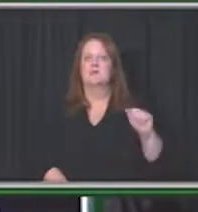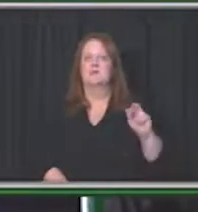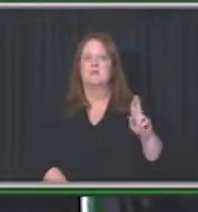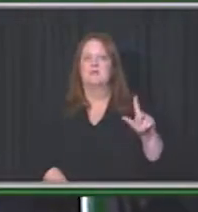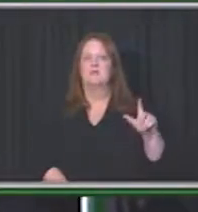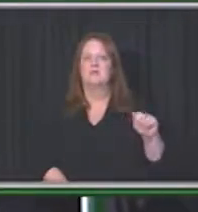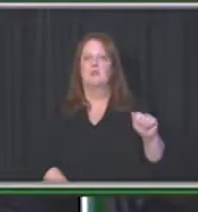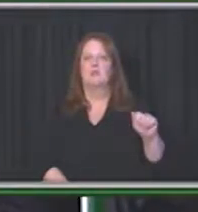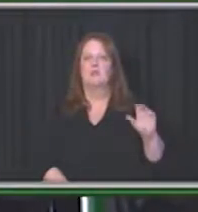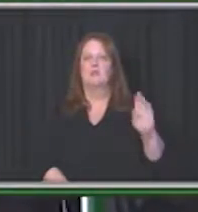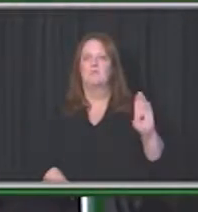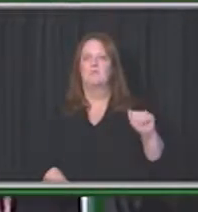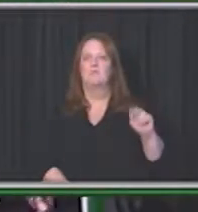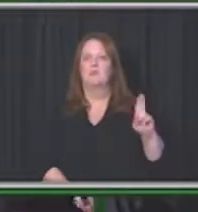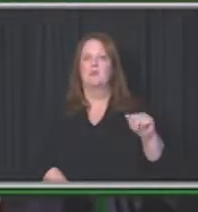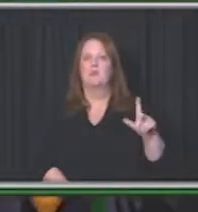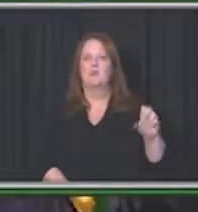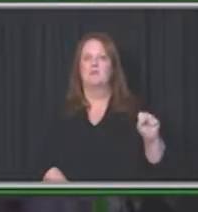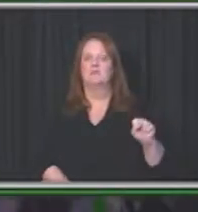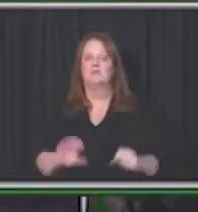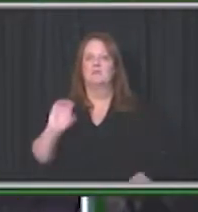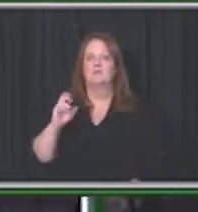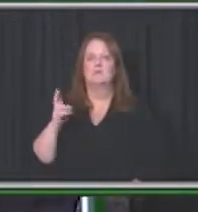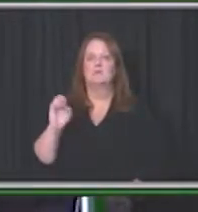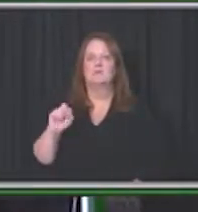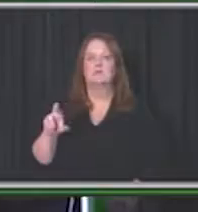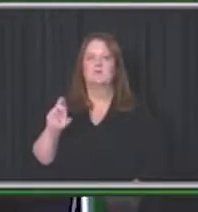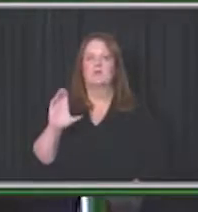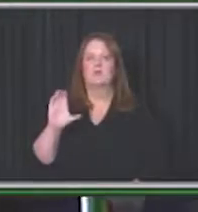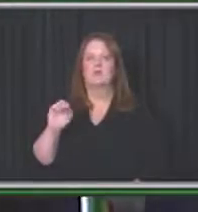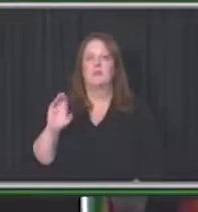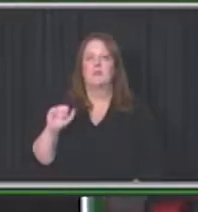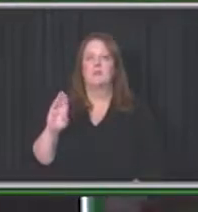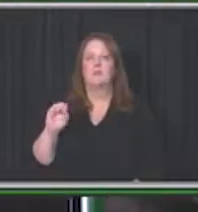Carlo Morales. Christopher Cabation.